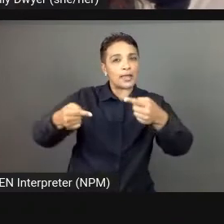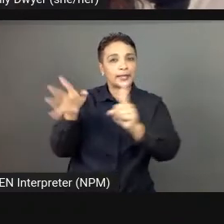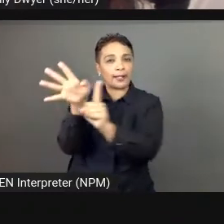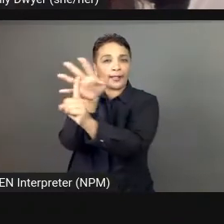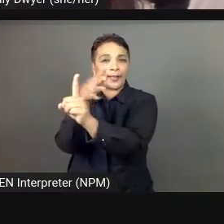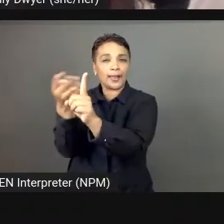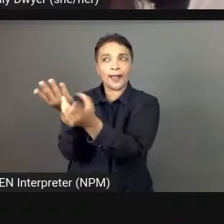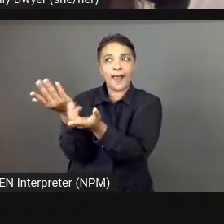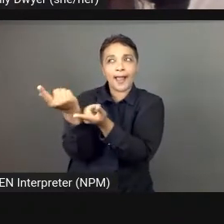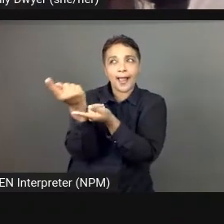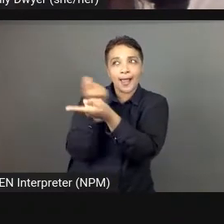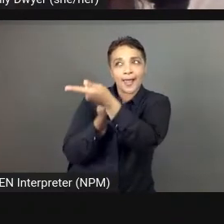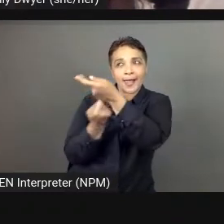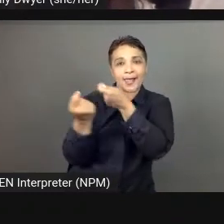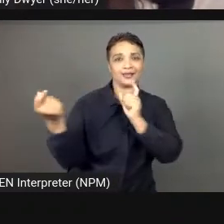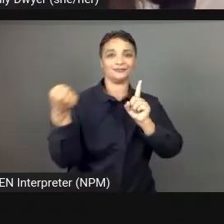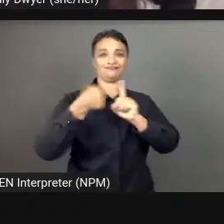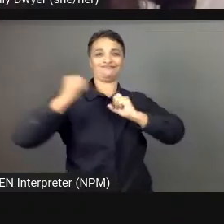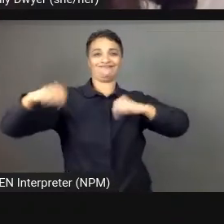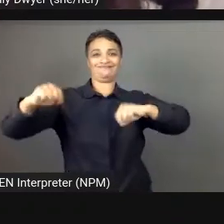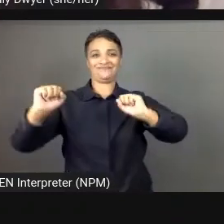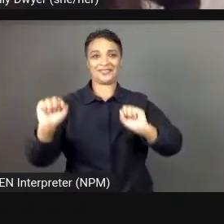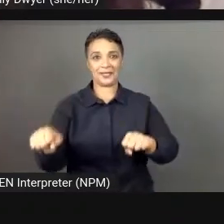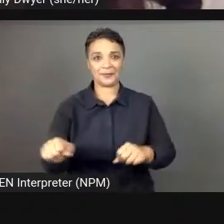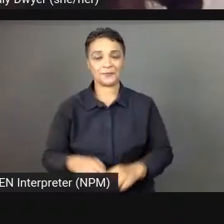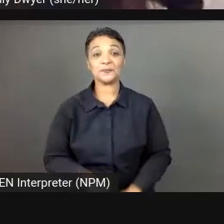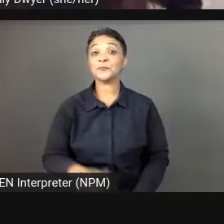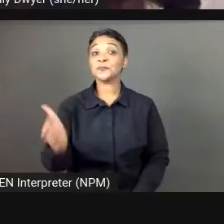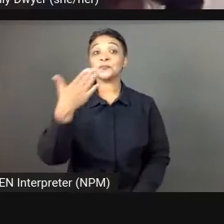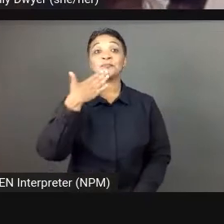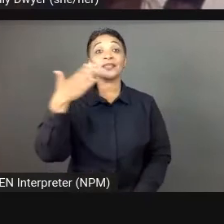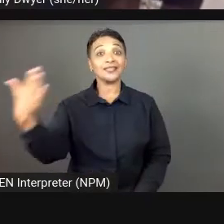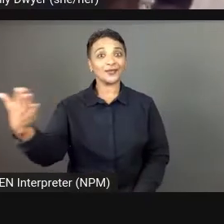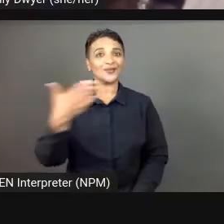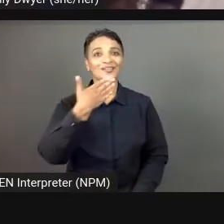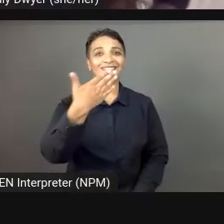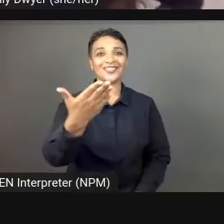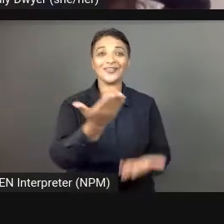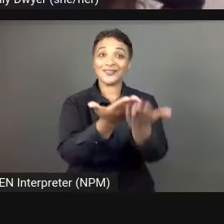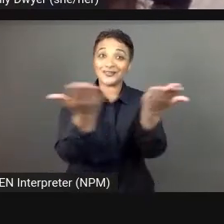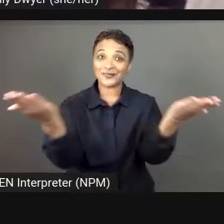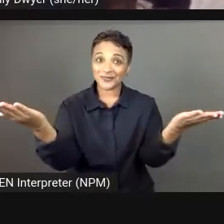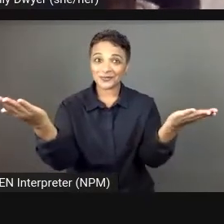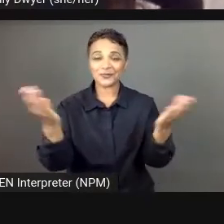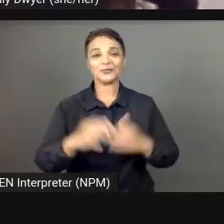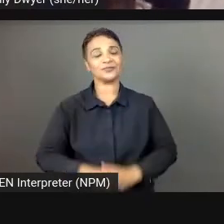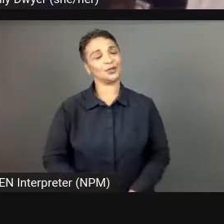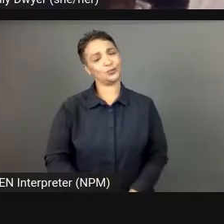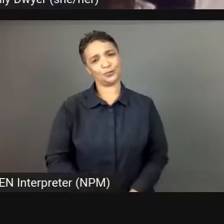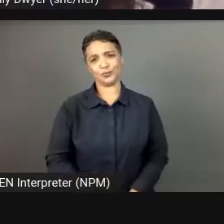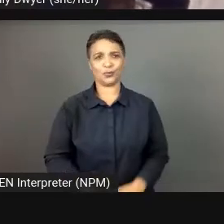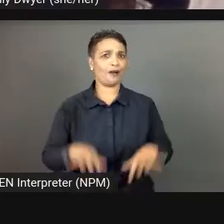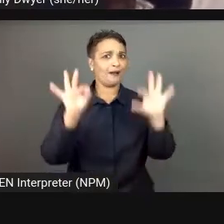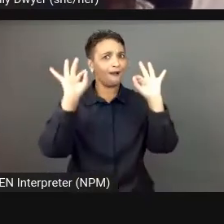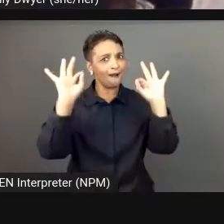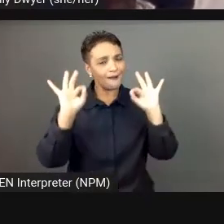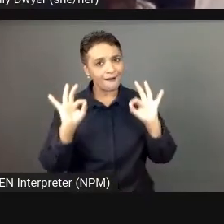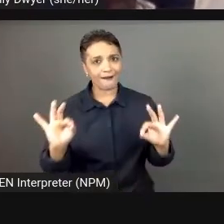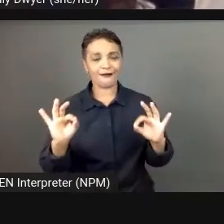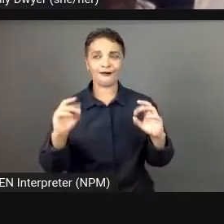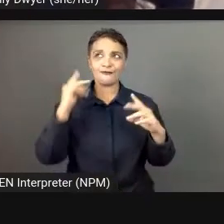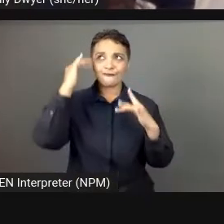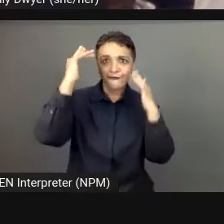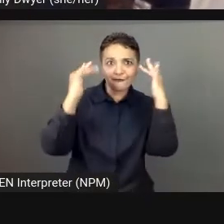contentious issues. Thank you. And thank you to all of you. Amazing reflections, and we are